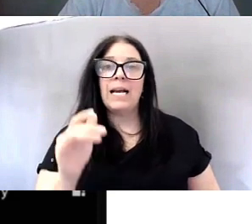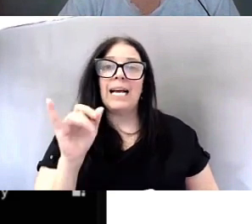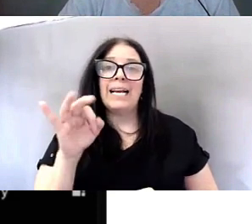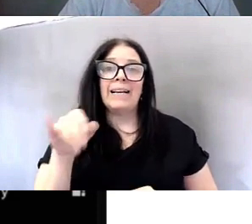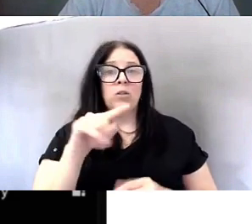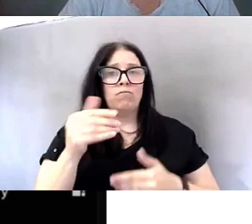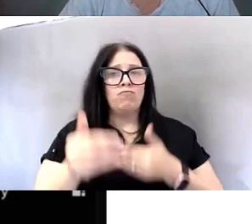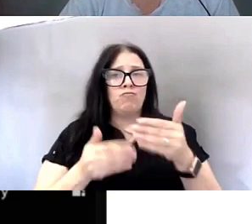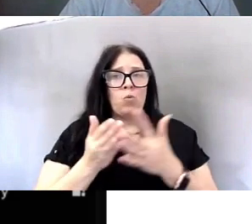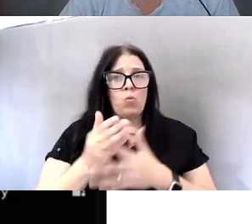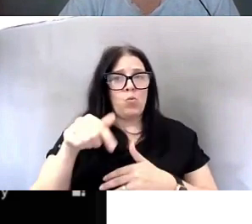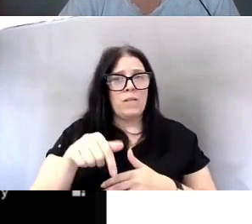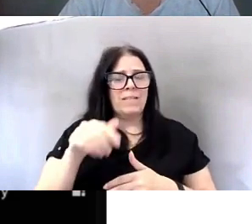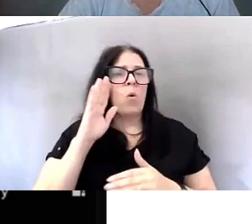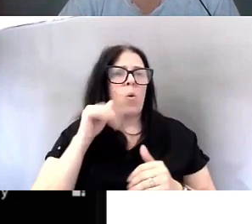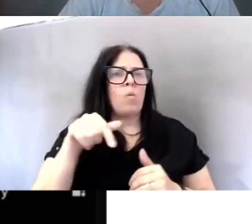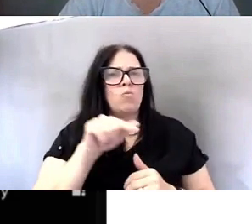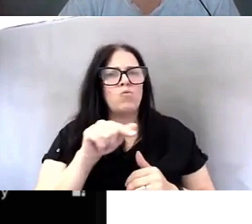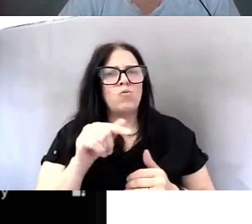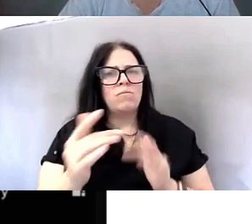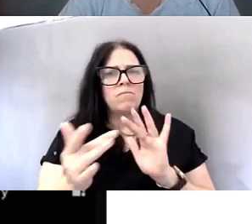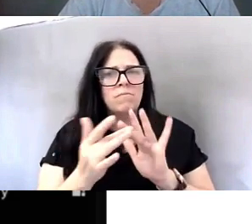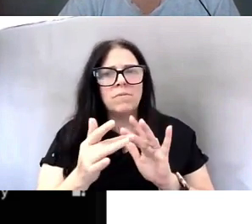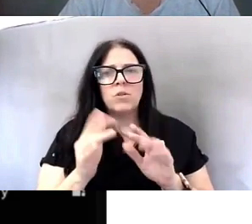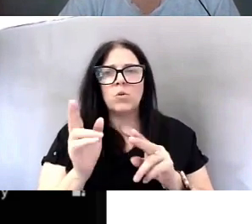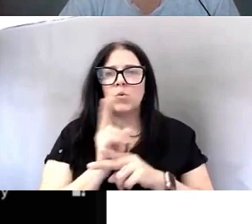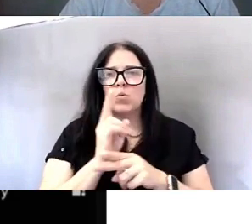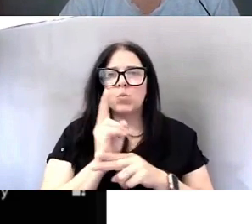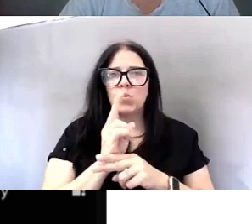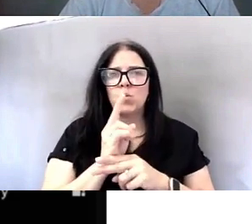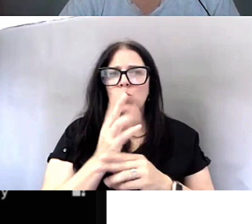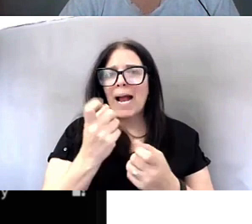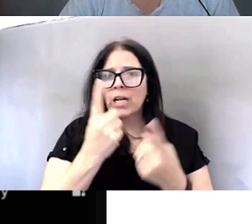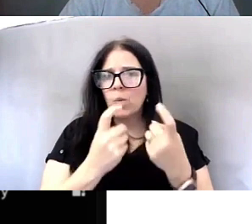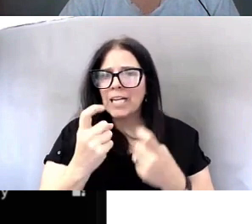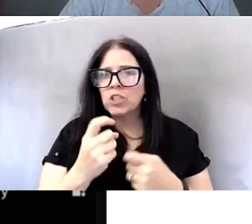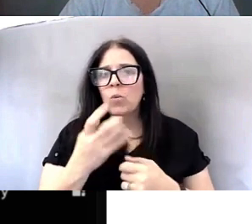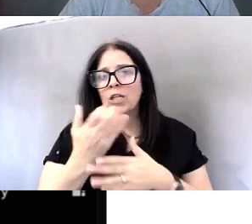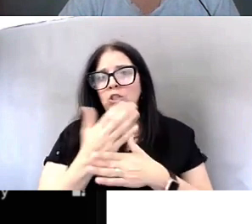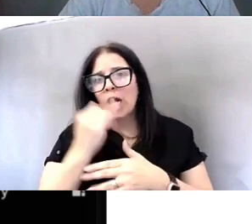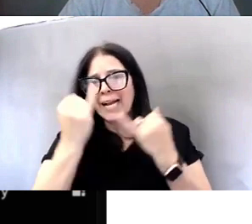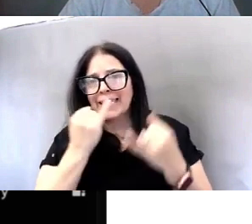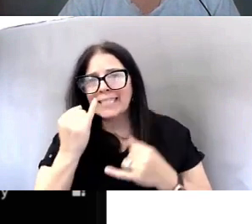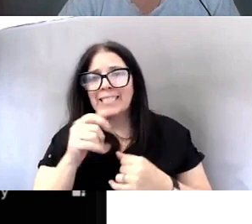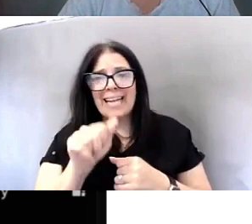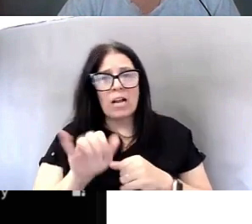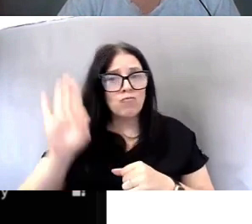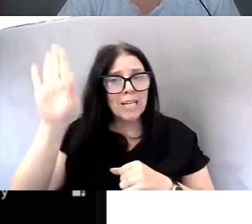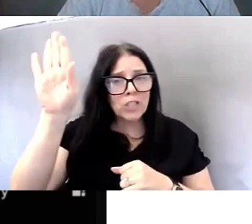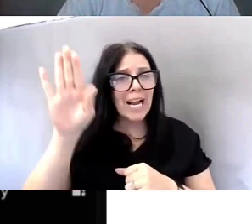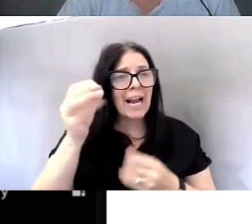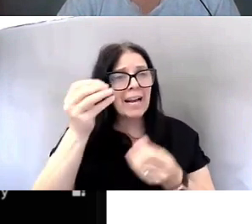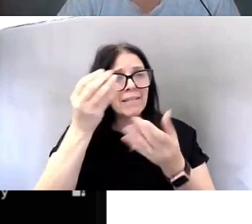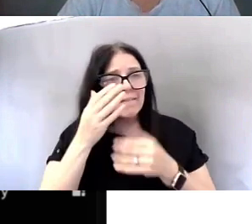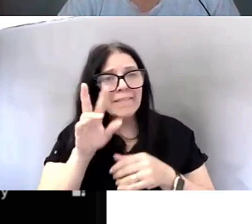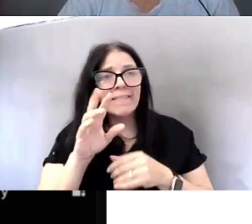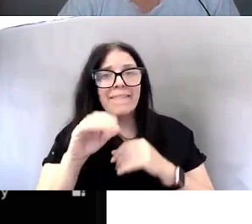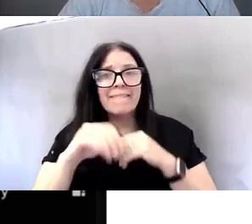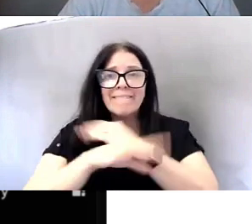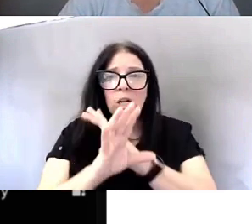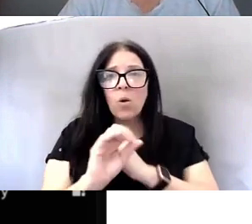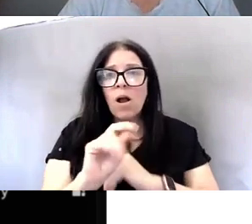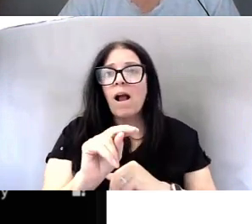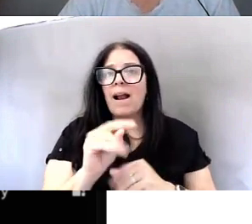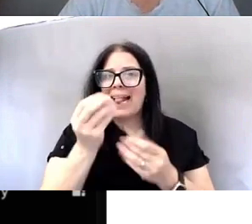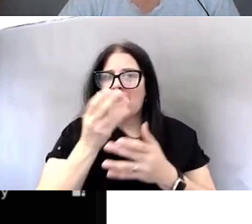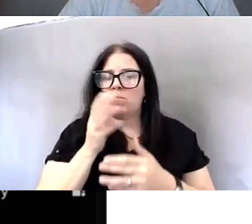ask questions, to share your ideas. If you want to speak, you can raise your hand, turn on your video, let me know, and we'll make sure that